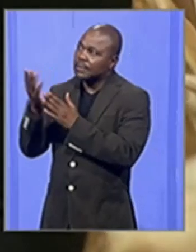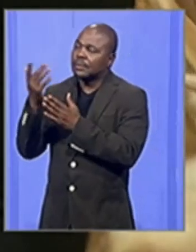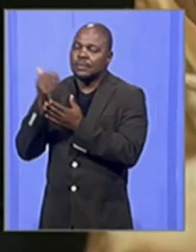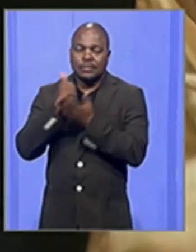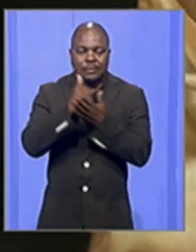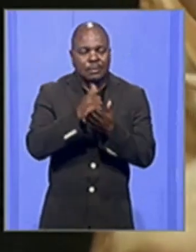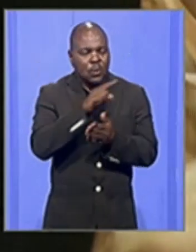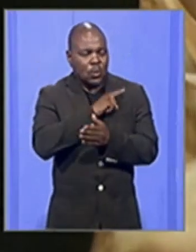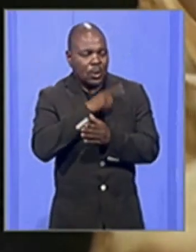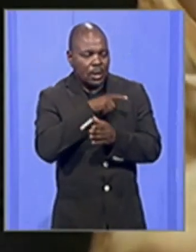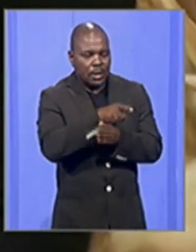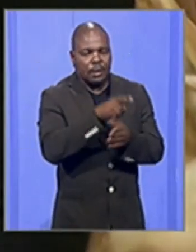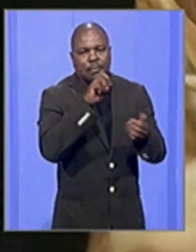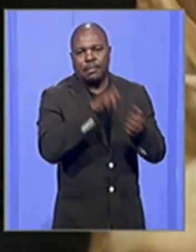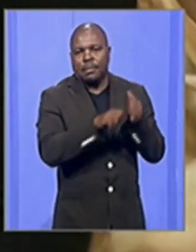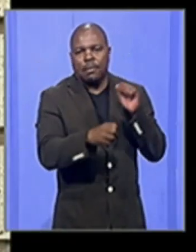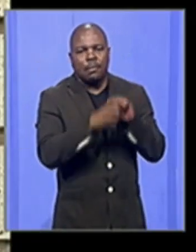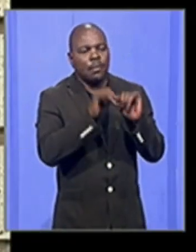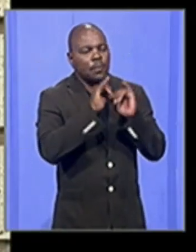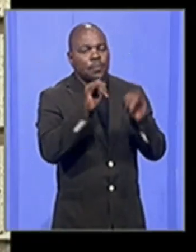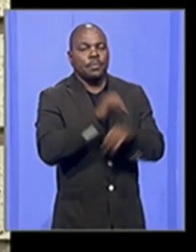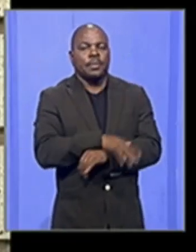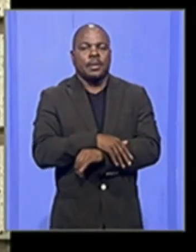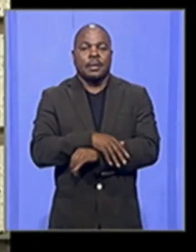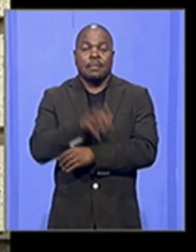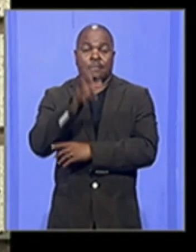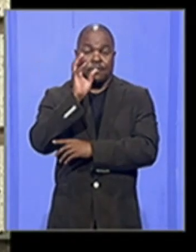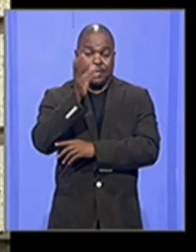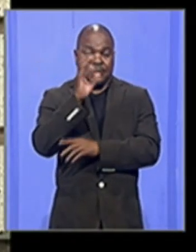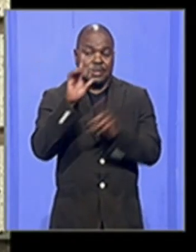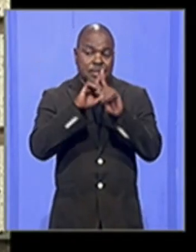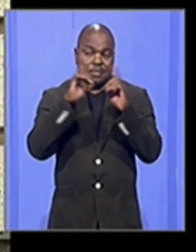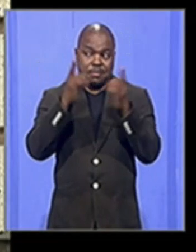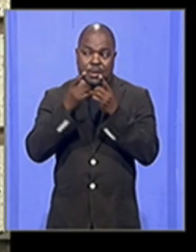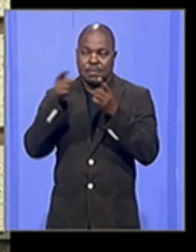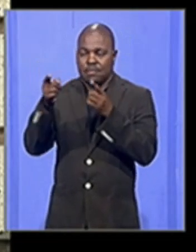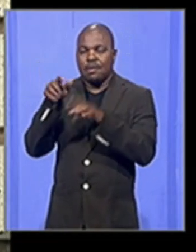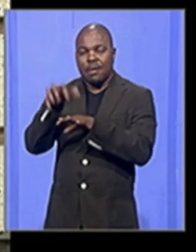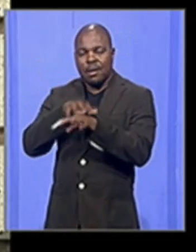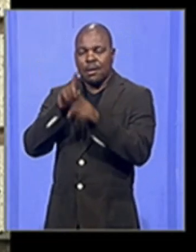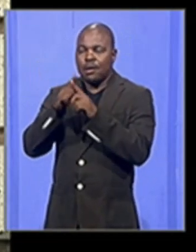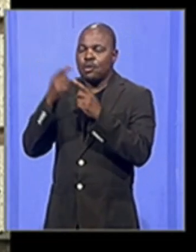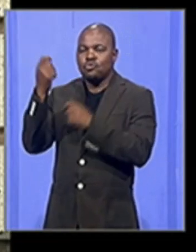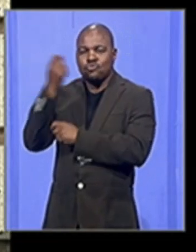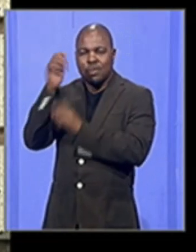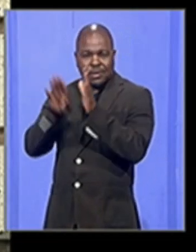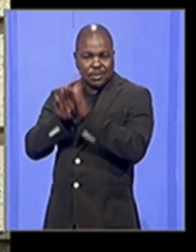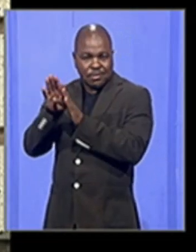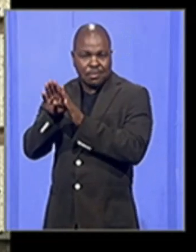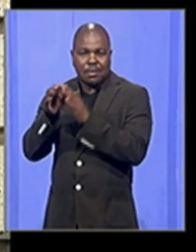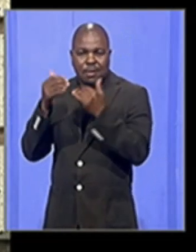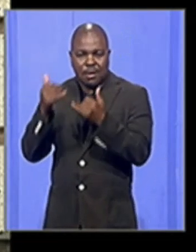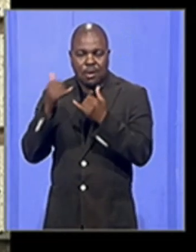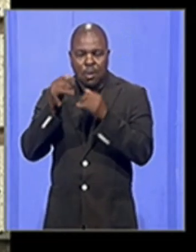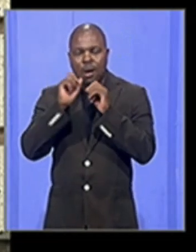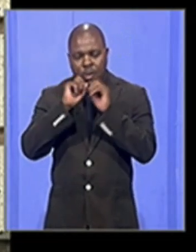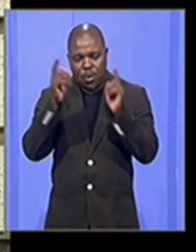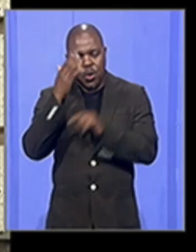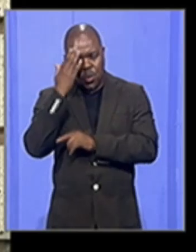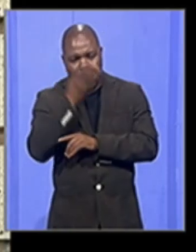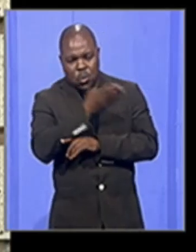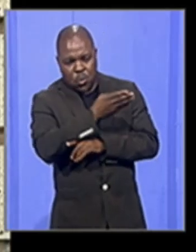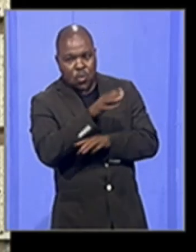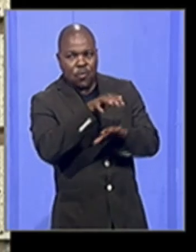kentse tlhako ka kgamelong. The Free State Department of Agriculture and Rural Development is aware of the current drought that is